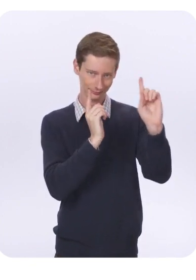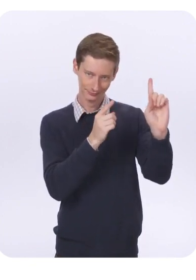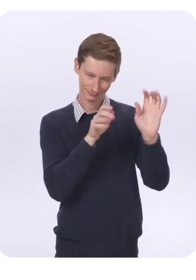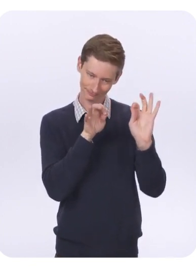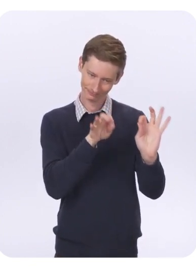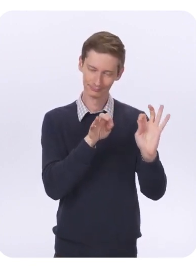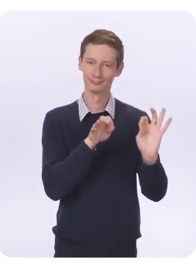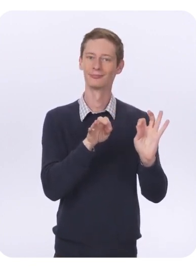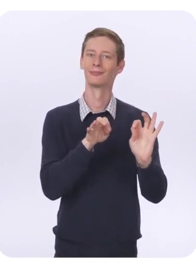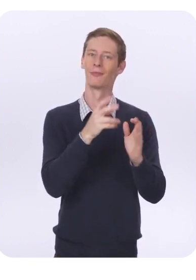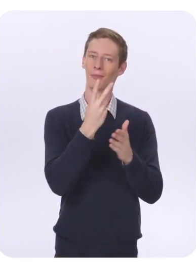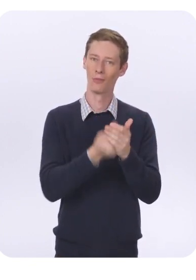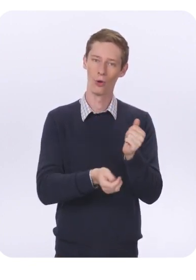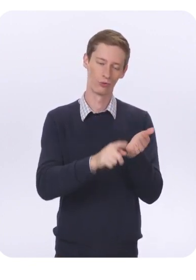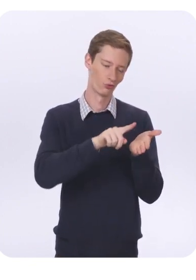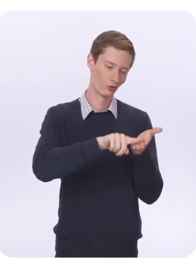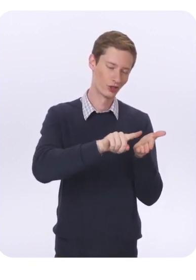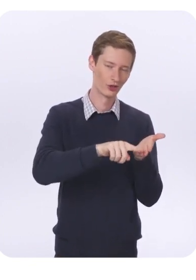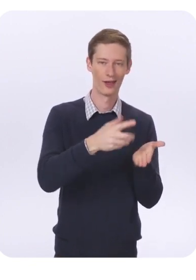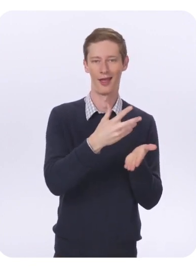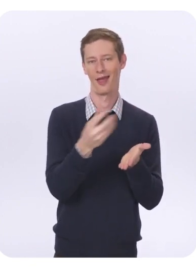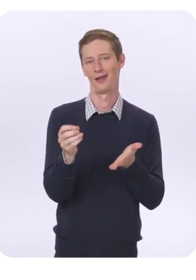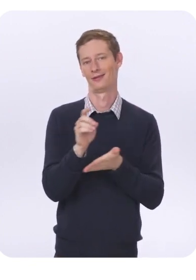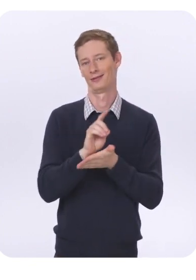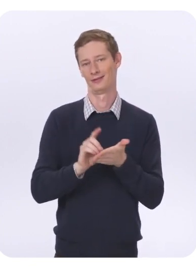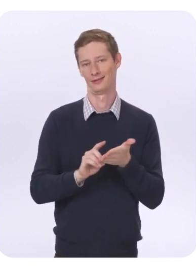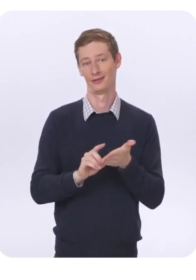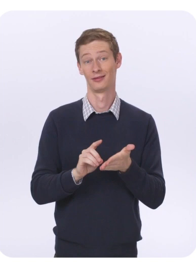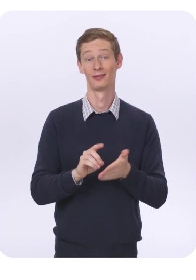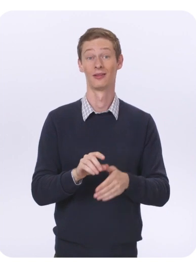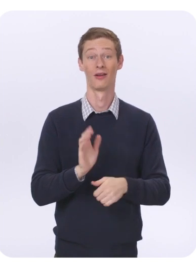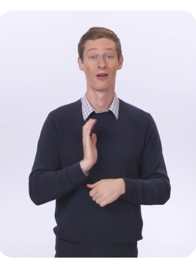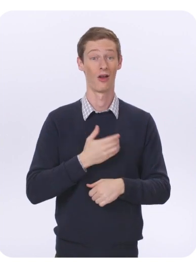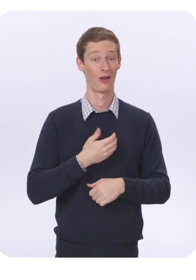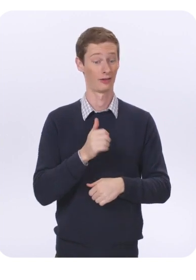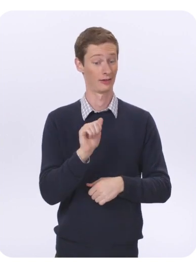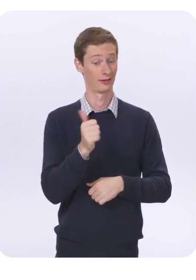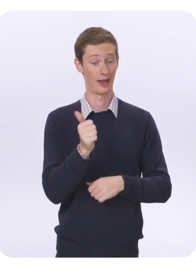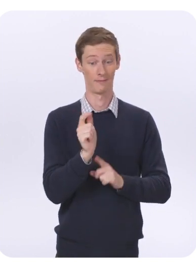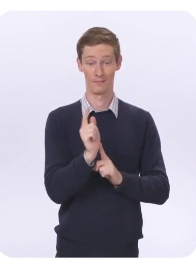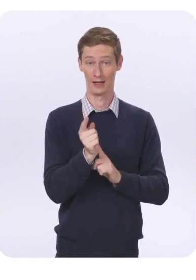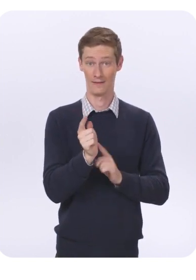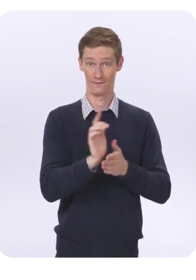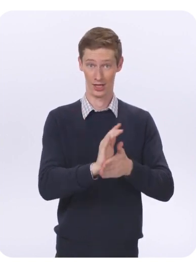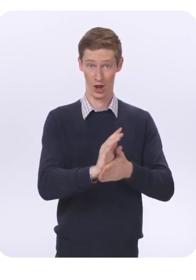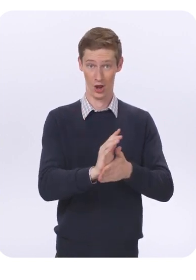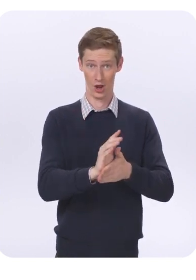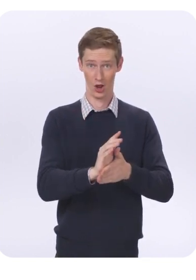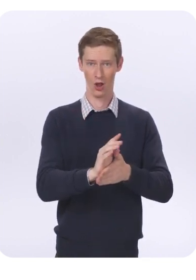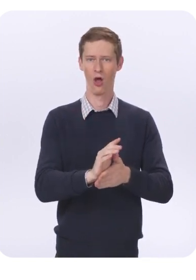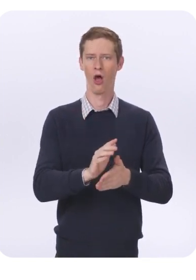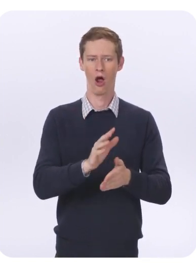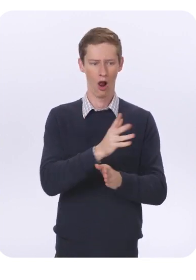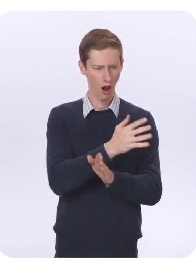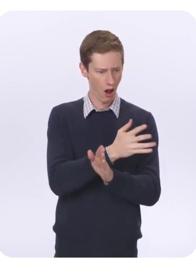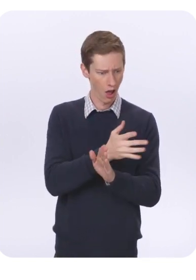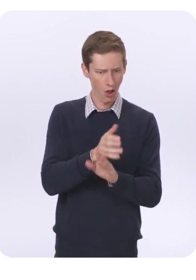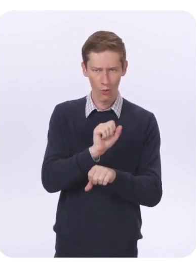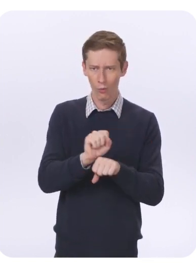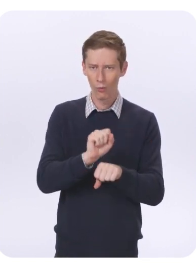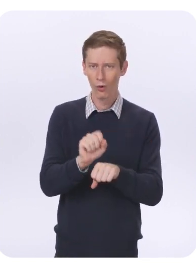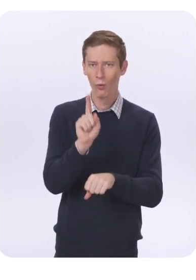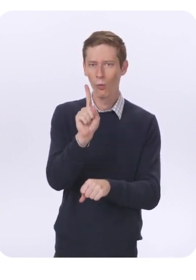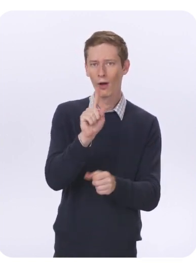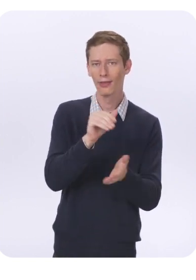design. Our 10-minute videos take an average of 1,200 to 1,800 hours to